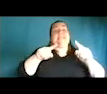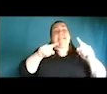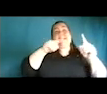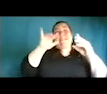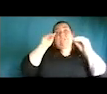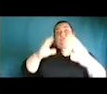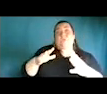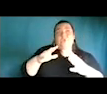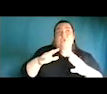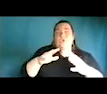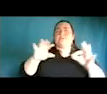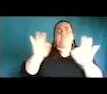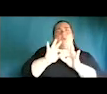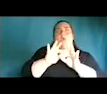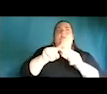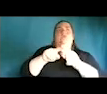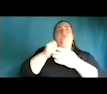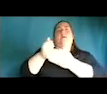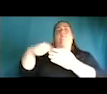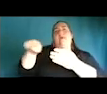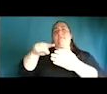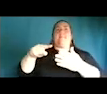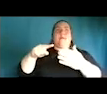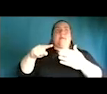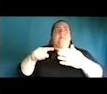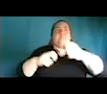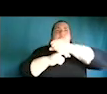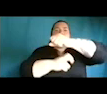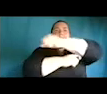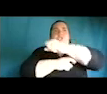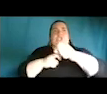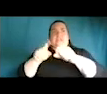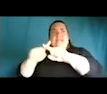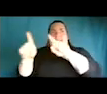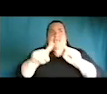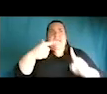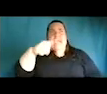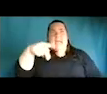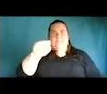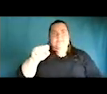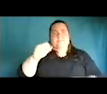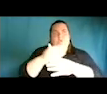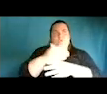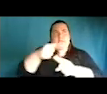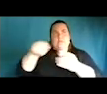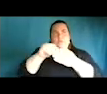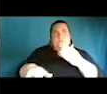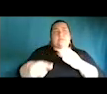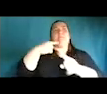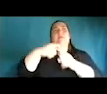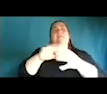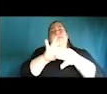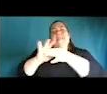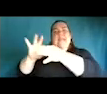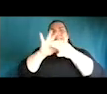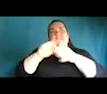gaps, not only between the course's content and the students learning it, but also connecting across the variety of students' experiences